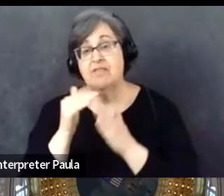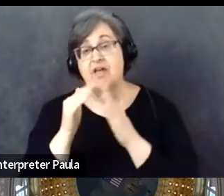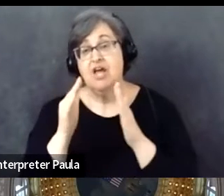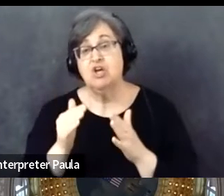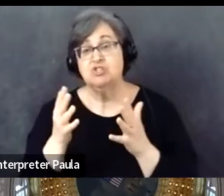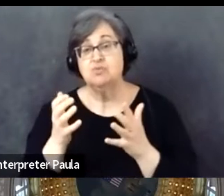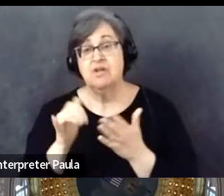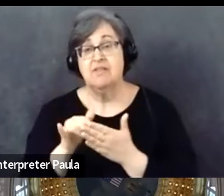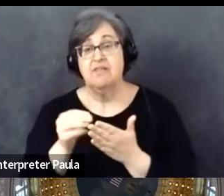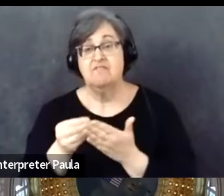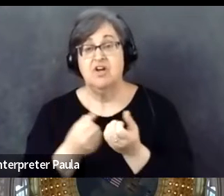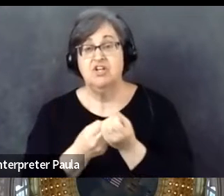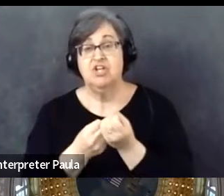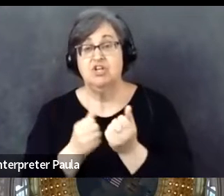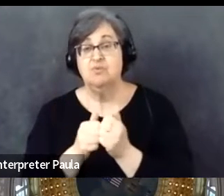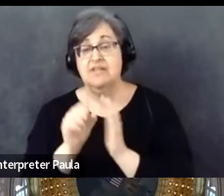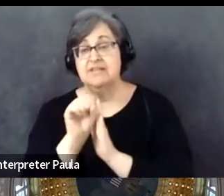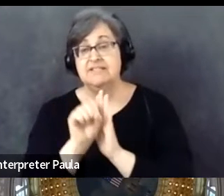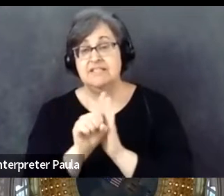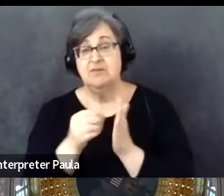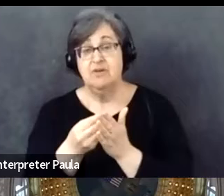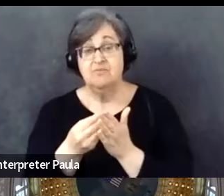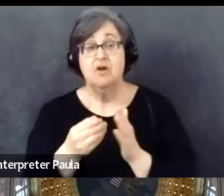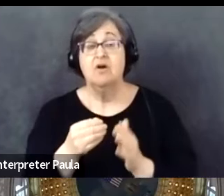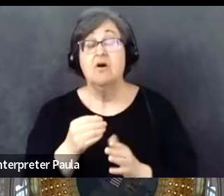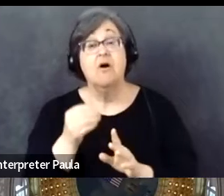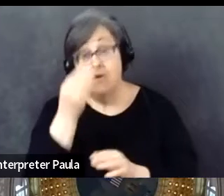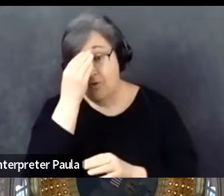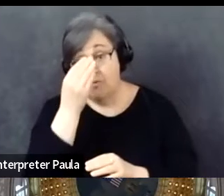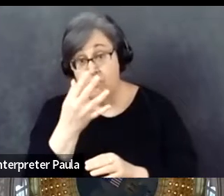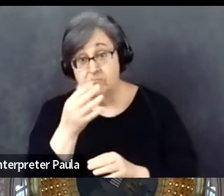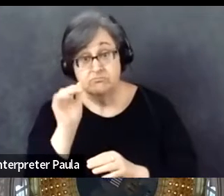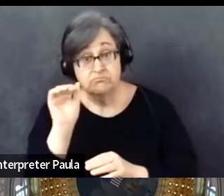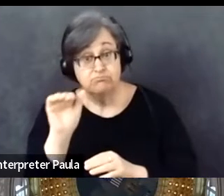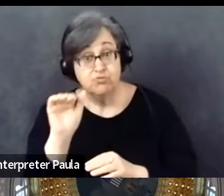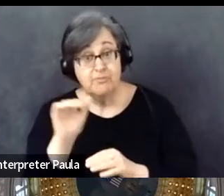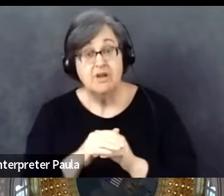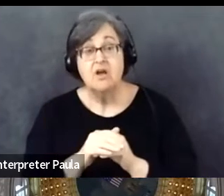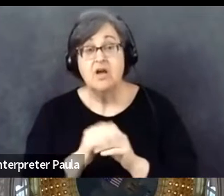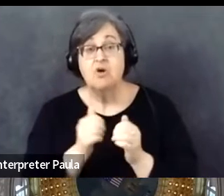funded with state dollars. I'll also remind you, we passed a massive tax cut bill this year that's